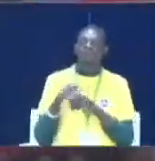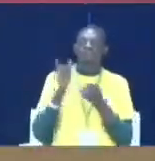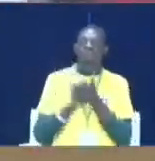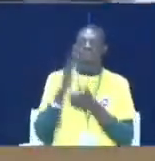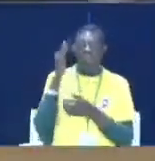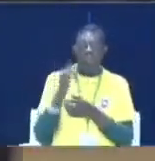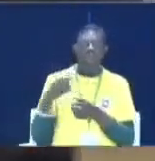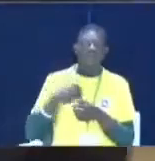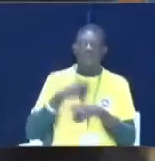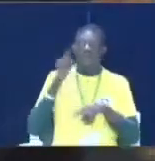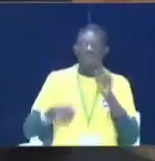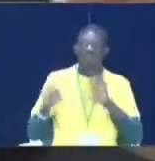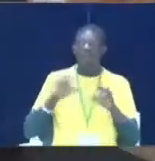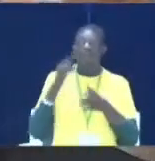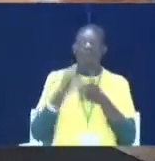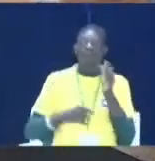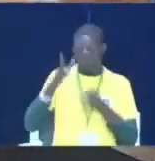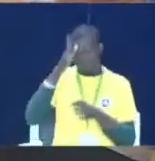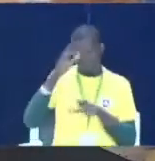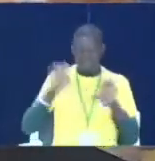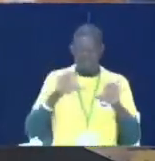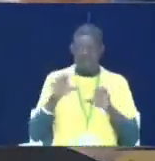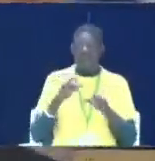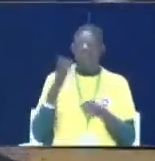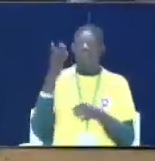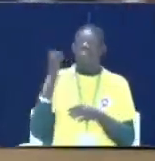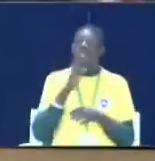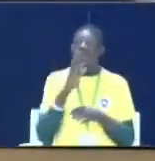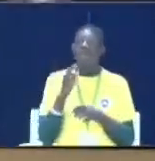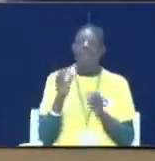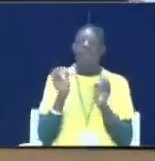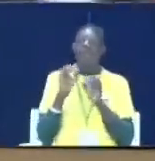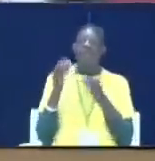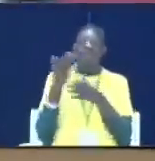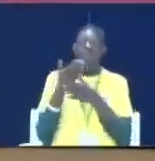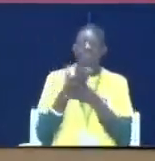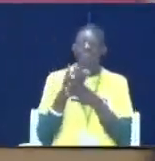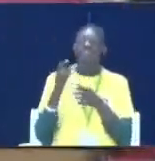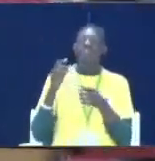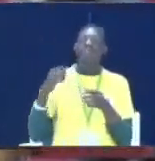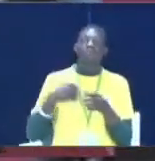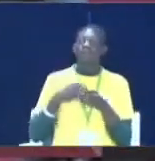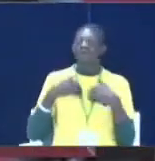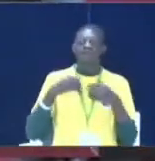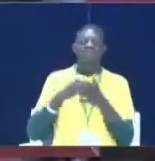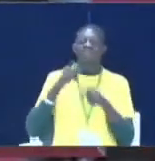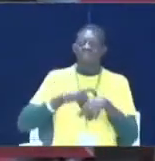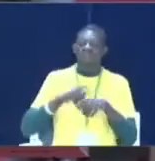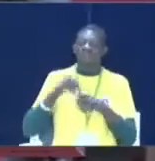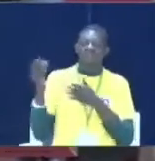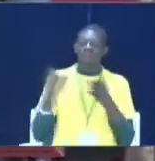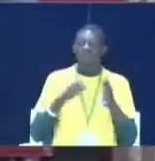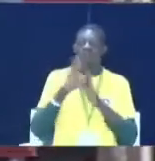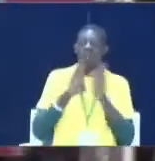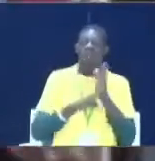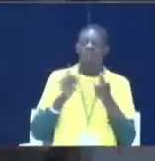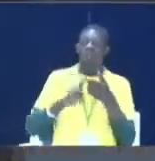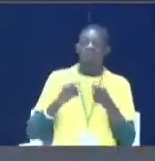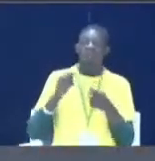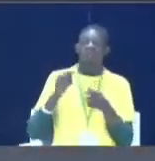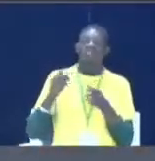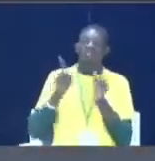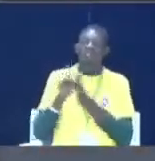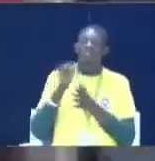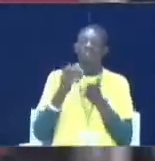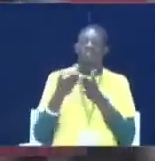why we can't do what the fathers have done. There are no distractions such as we have in our time. You must be the one to be intentional about killing